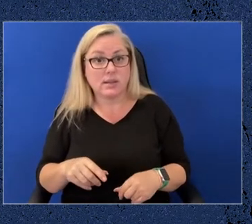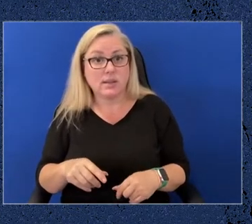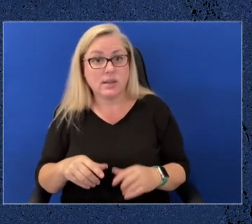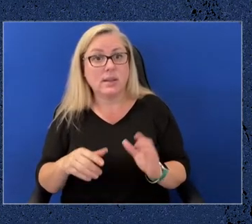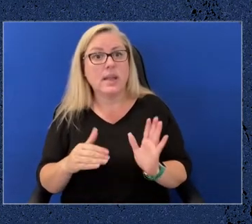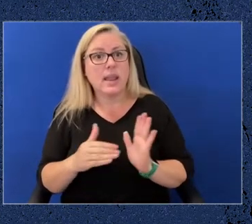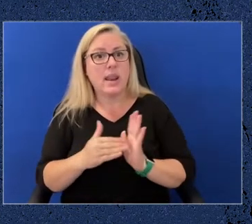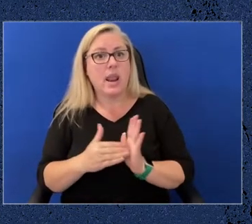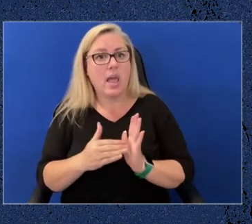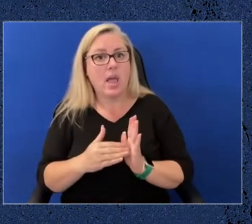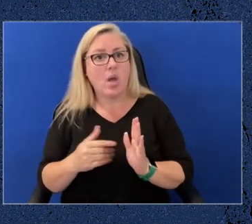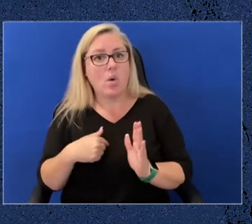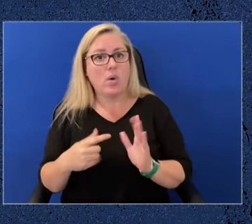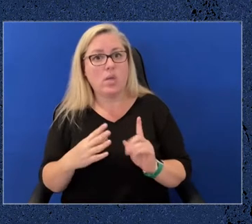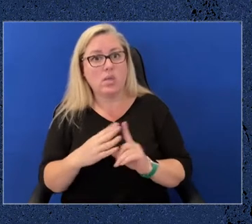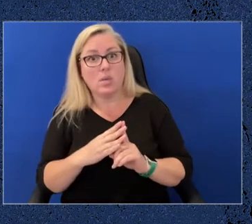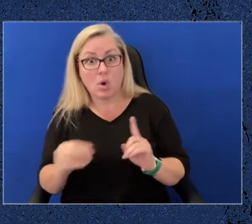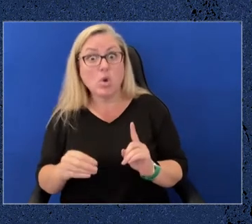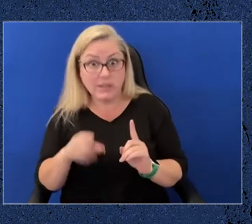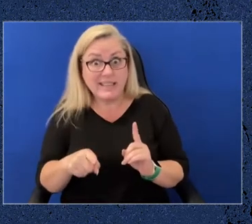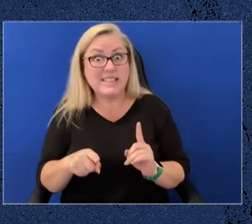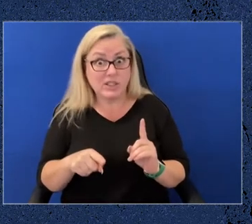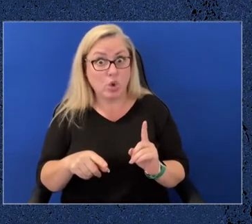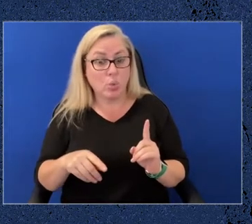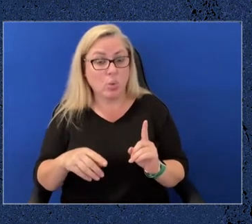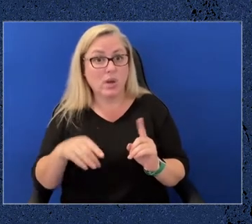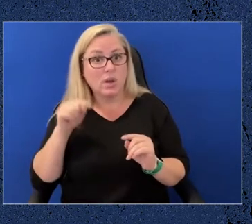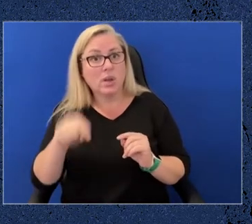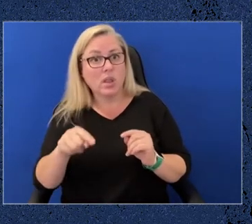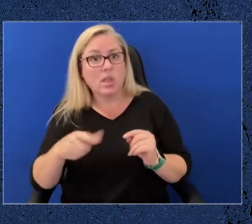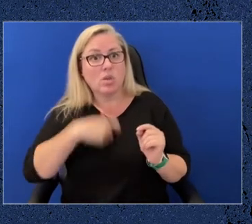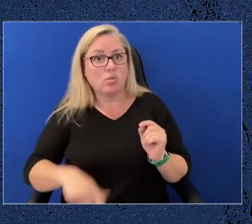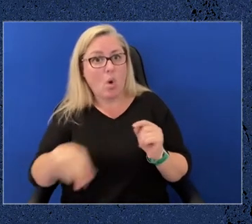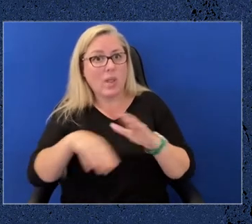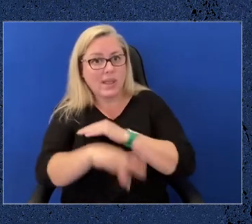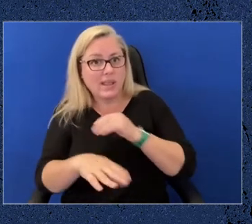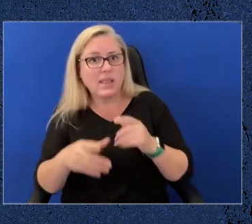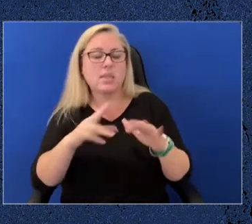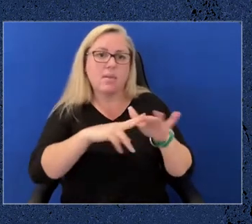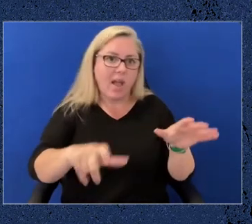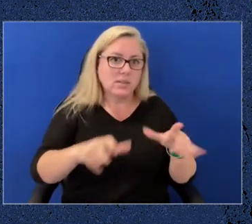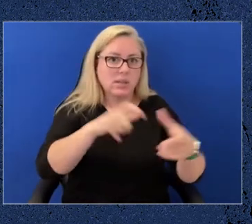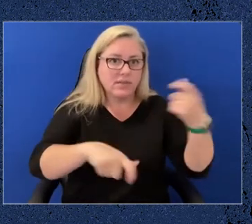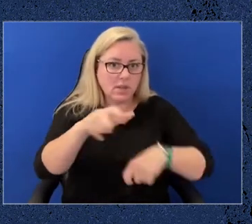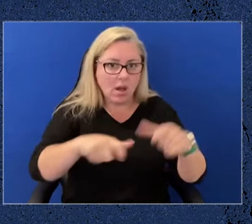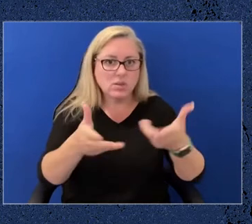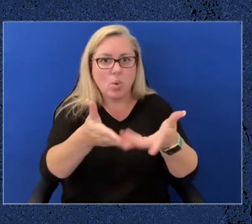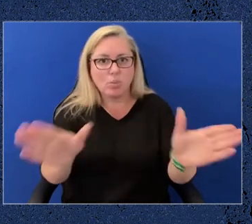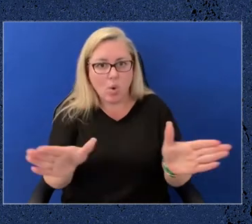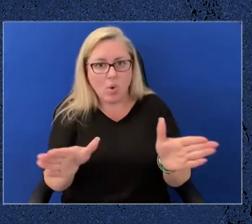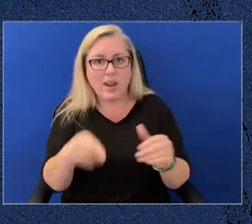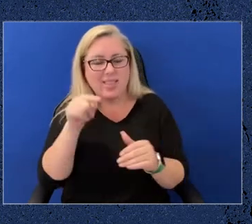operational model. It's what I see. But if I step out in my other roles, say within the Faculty of Science or broader, still today, you know, there's these